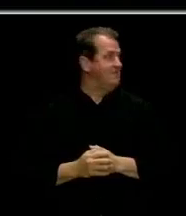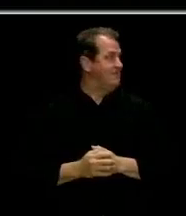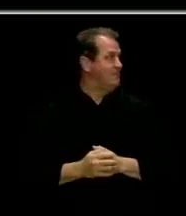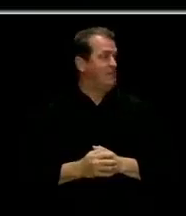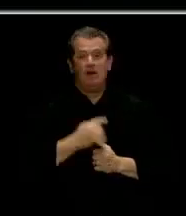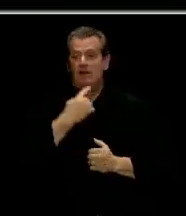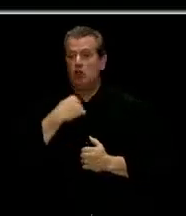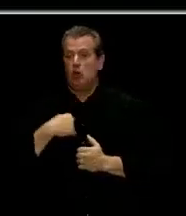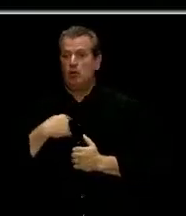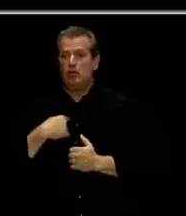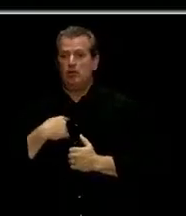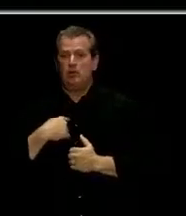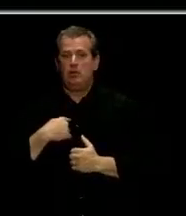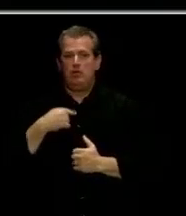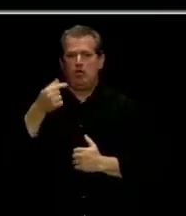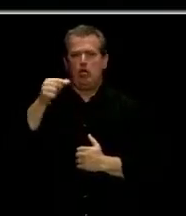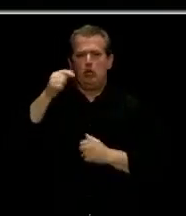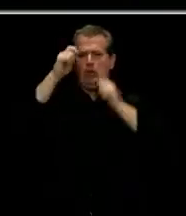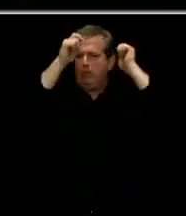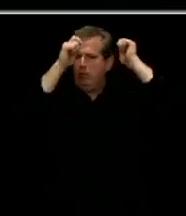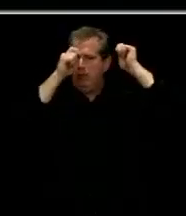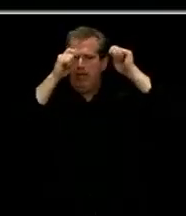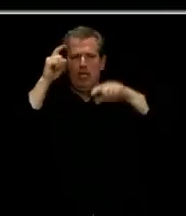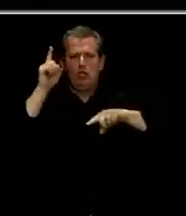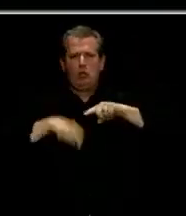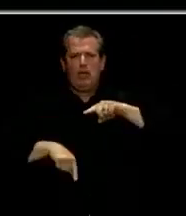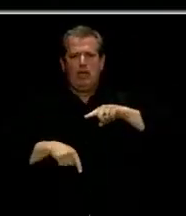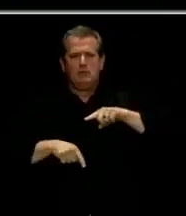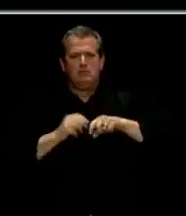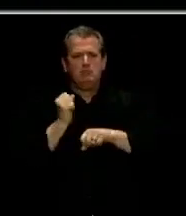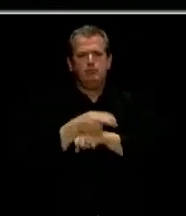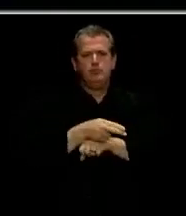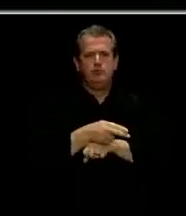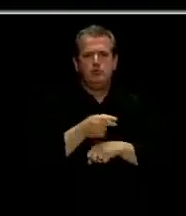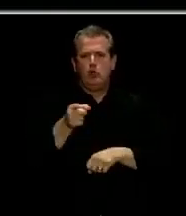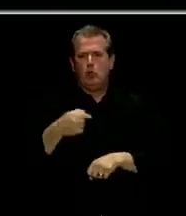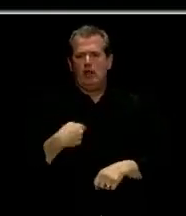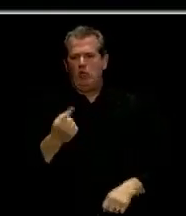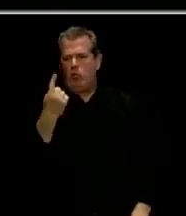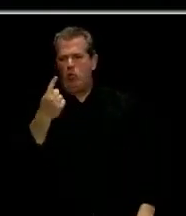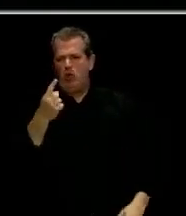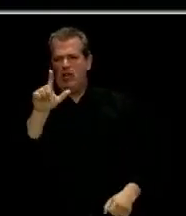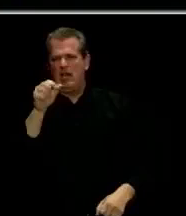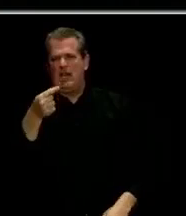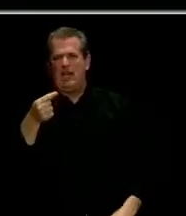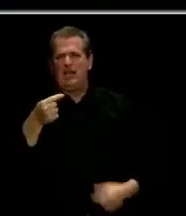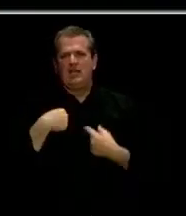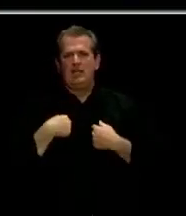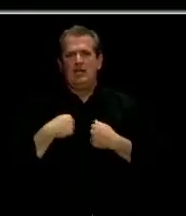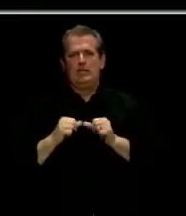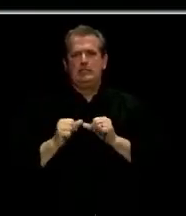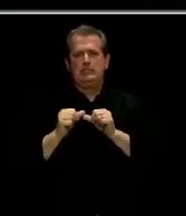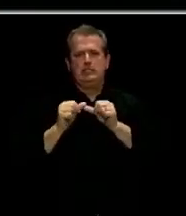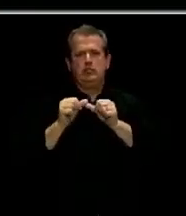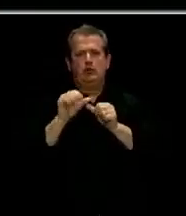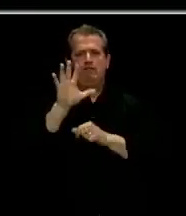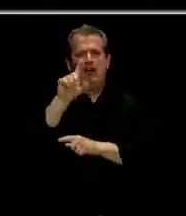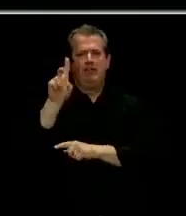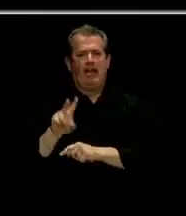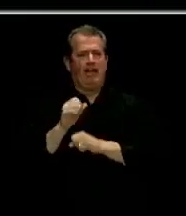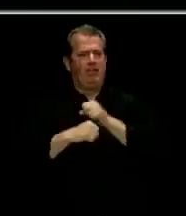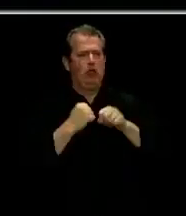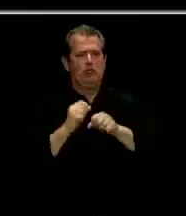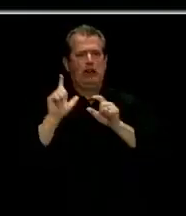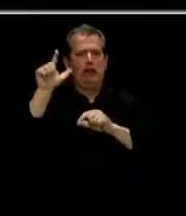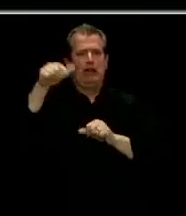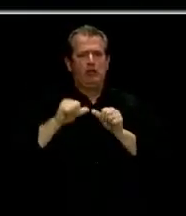I was told you couldn't be a Green Beret at 18 years of service with one leg, and I served 5.5 years after I requalified